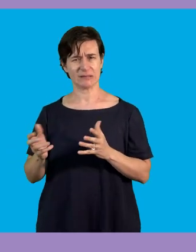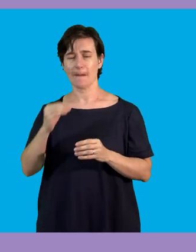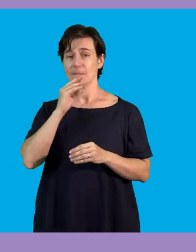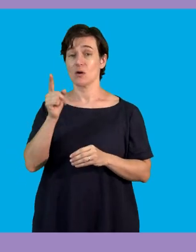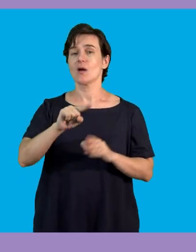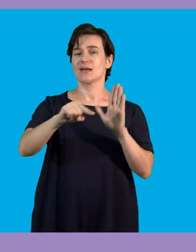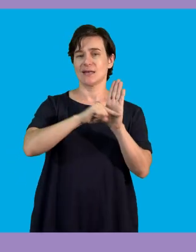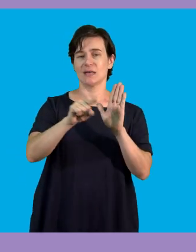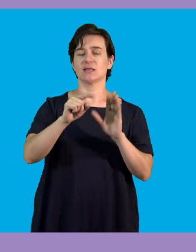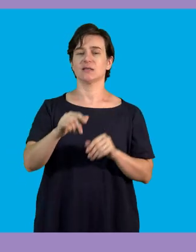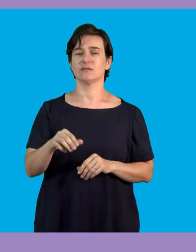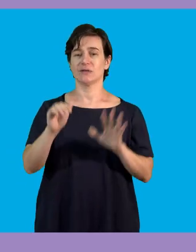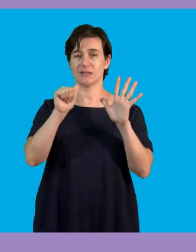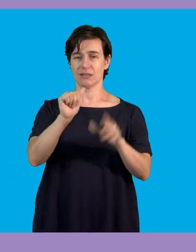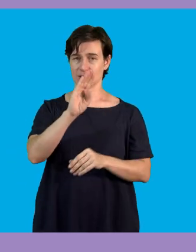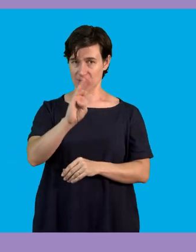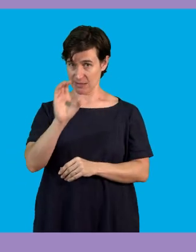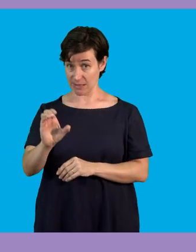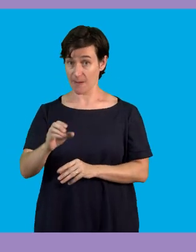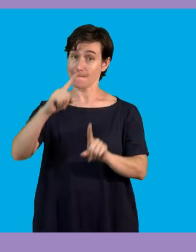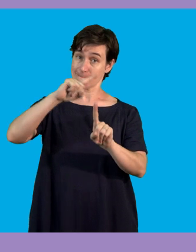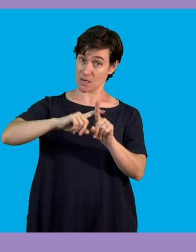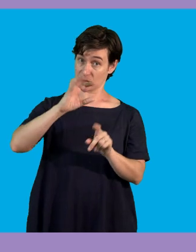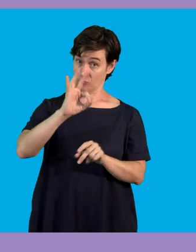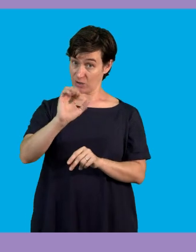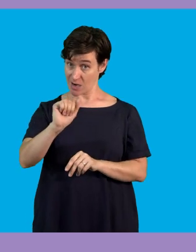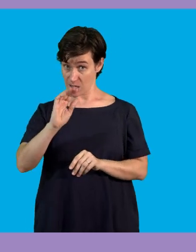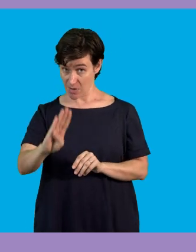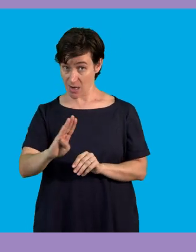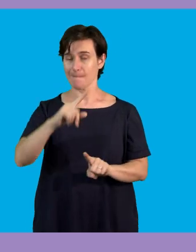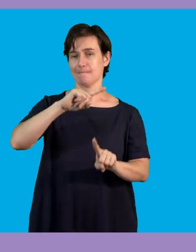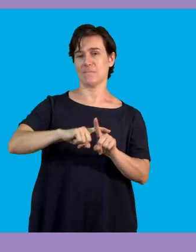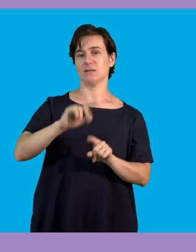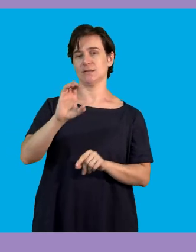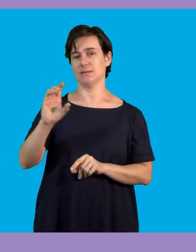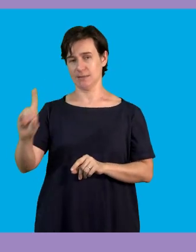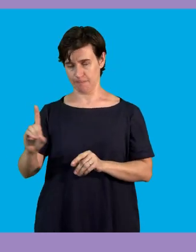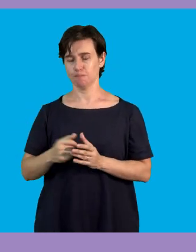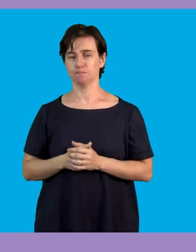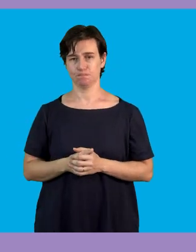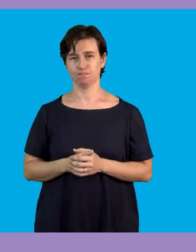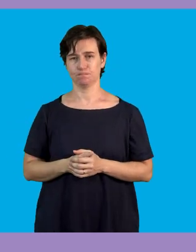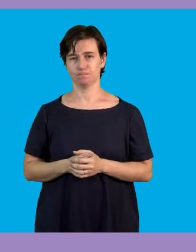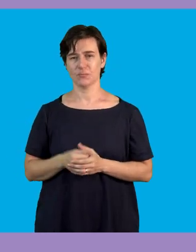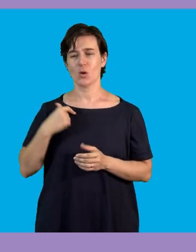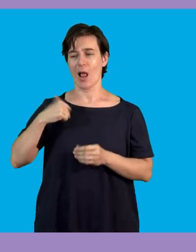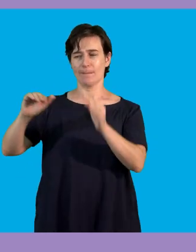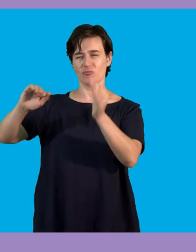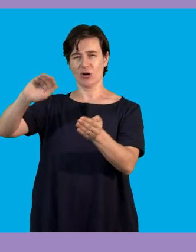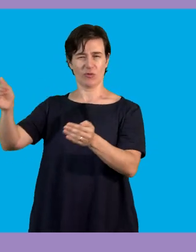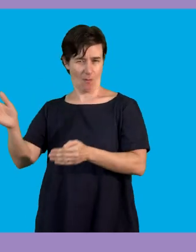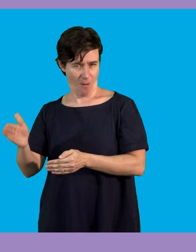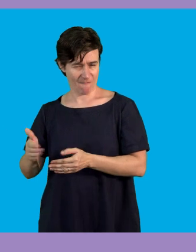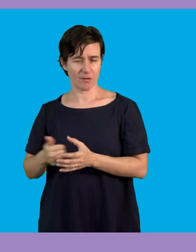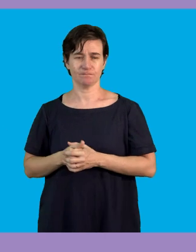so that would be negative 6bc plus 3ab plus cd. We look for